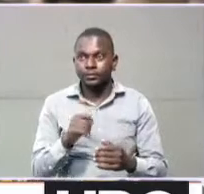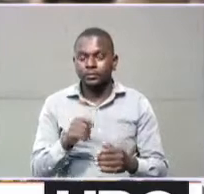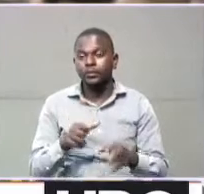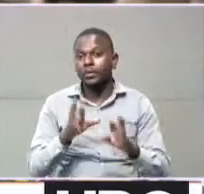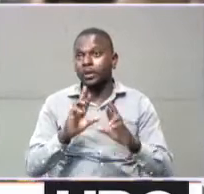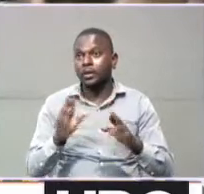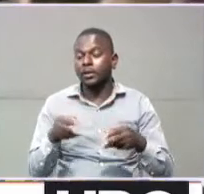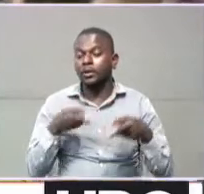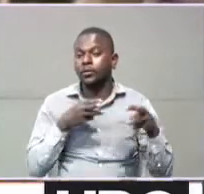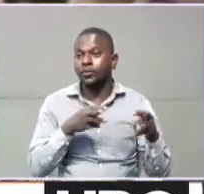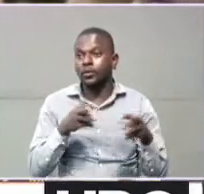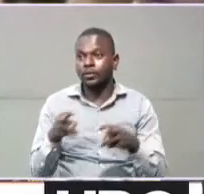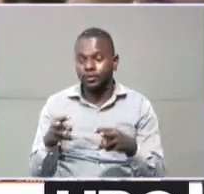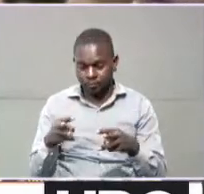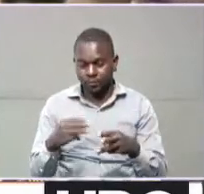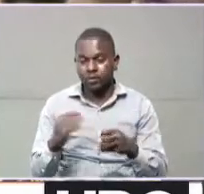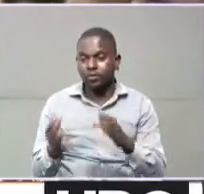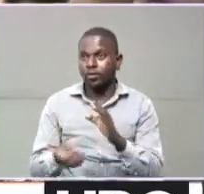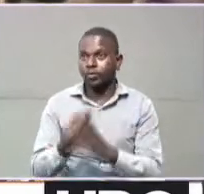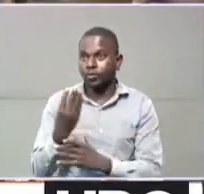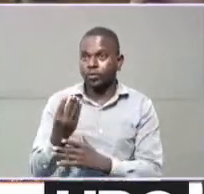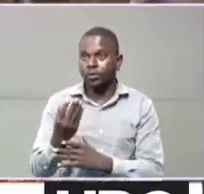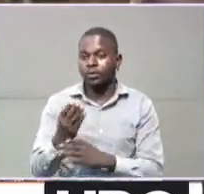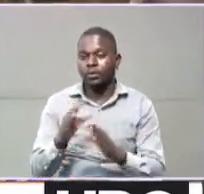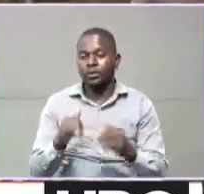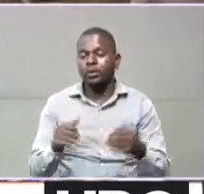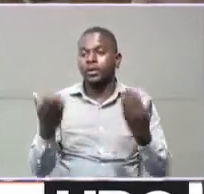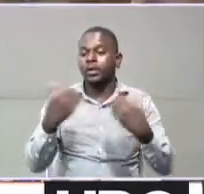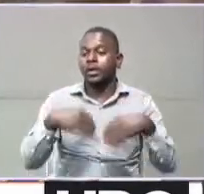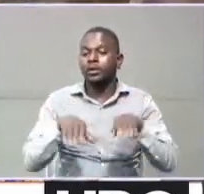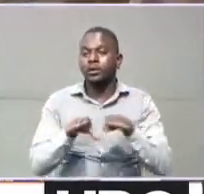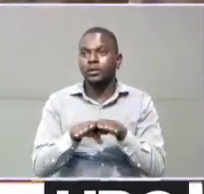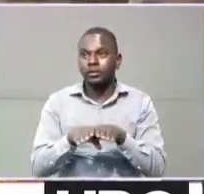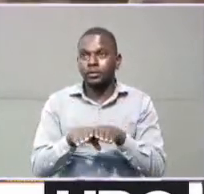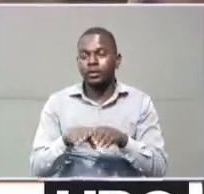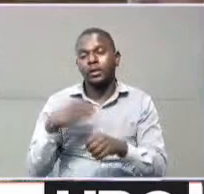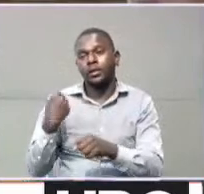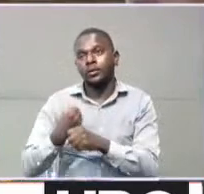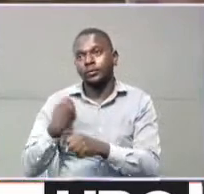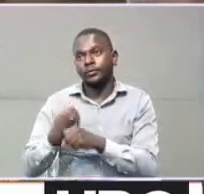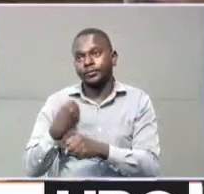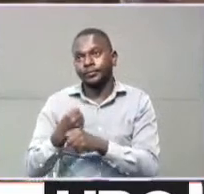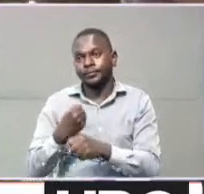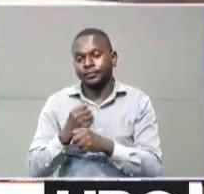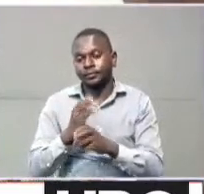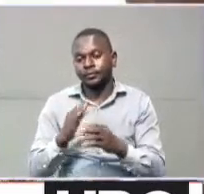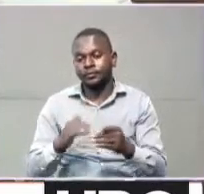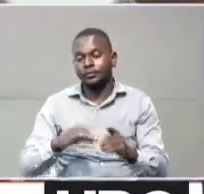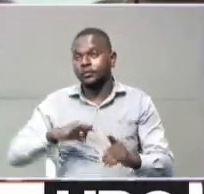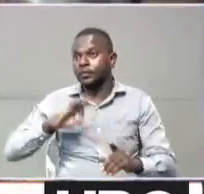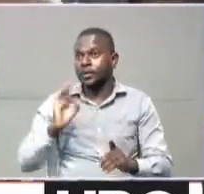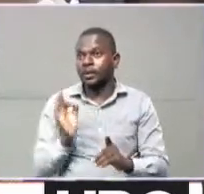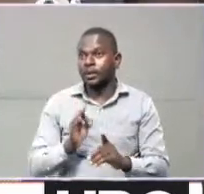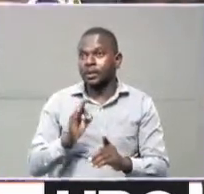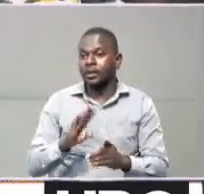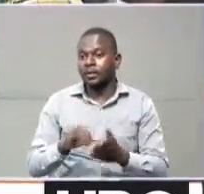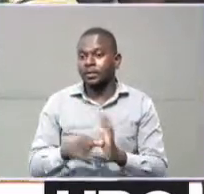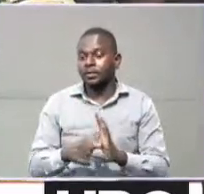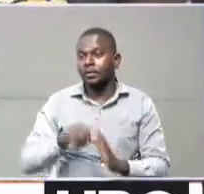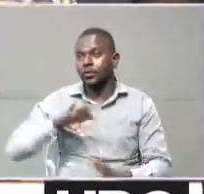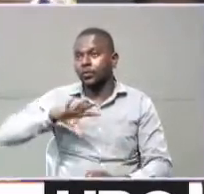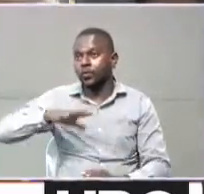already strategies which were plotted which we agreed that we are going to work on especially on the issue of